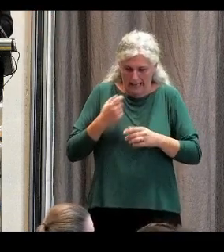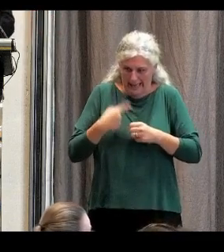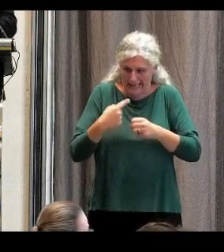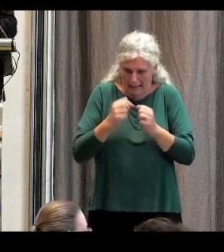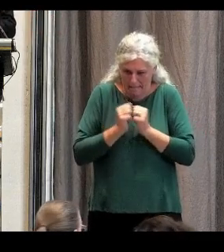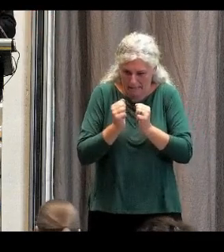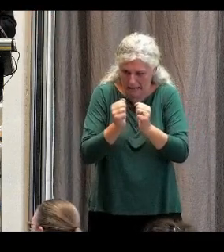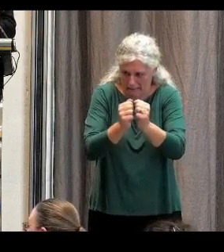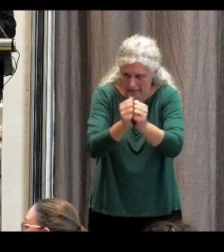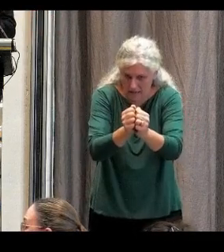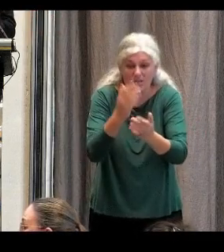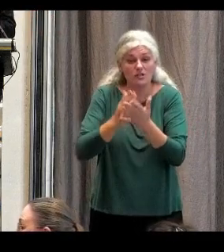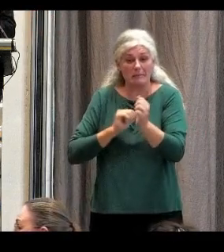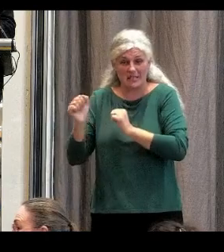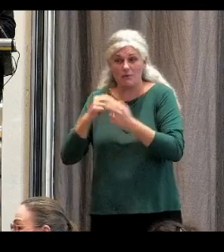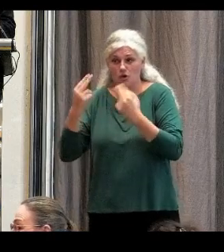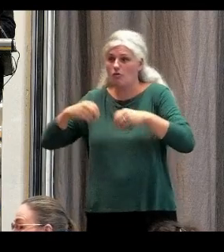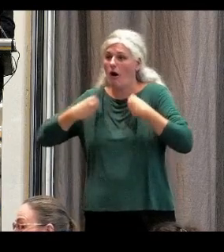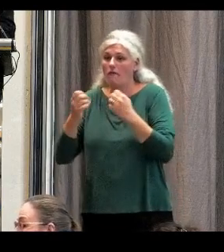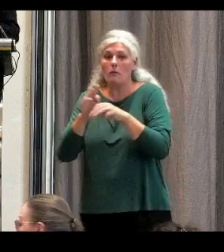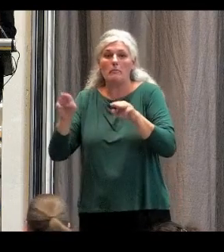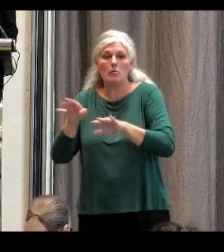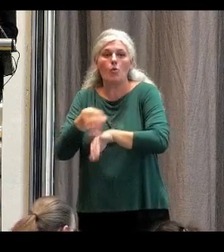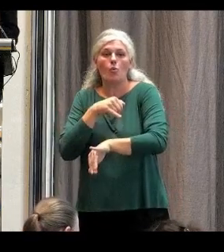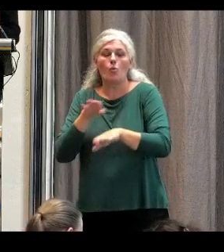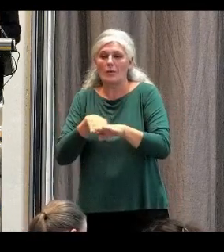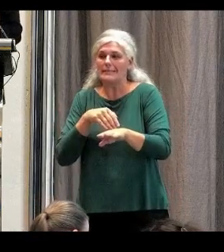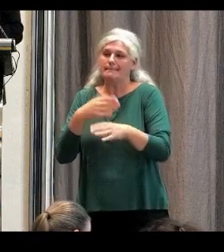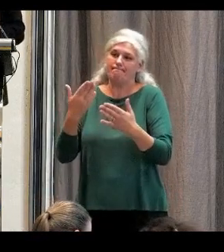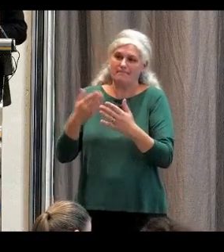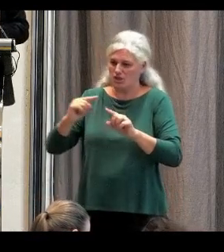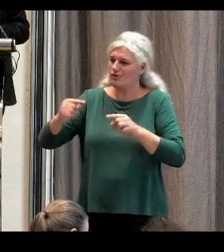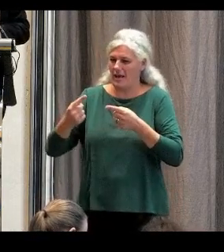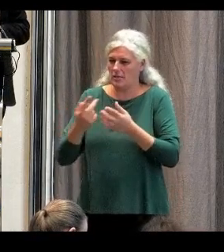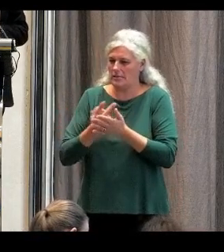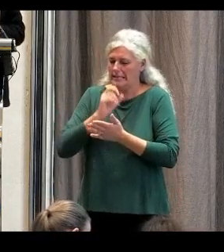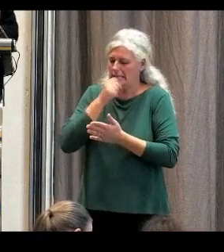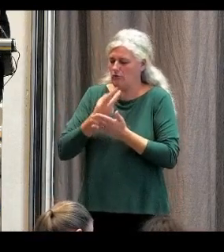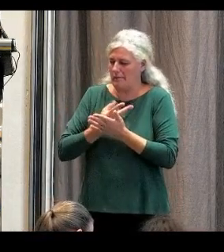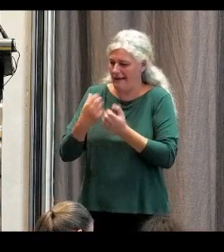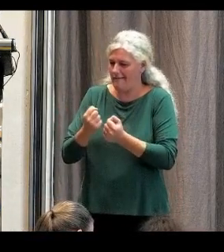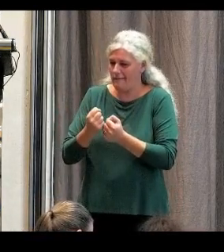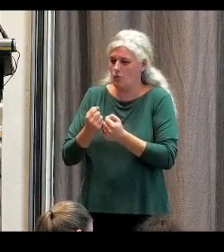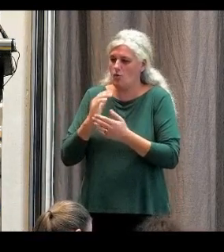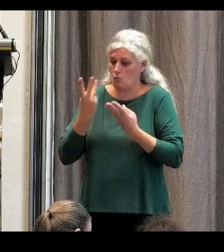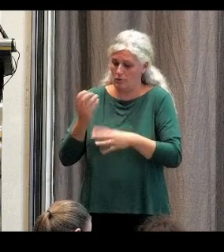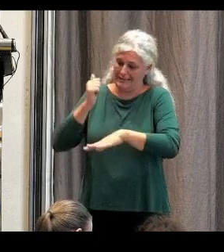on some of the services that we need to be offering for people with really quite challenging epilepsy.